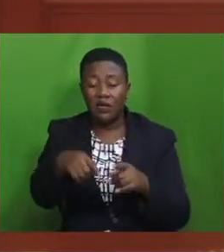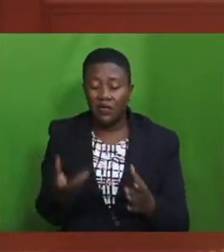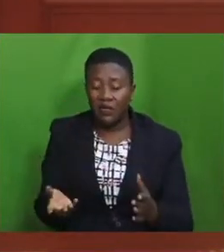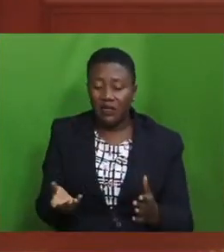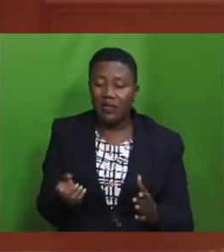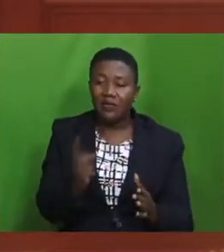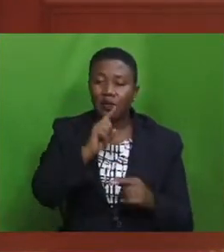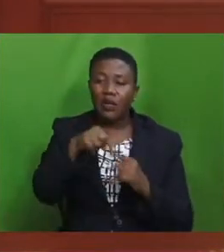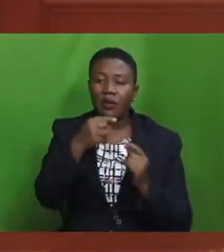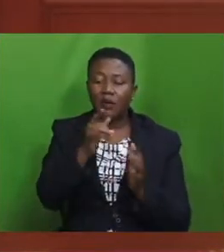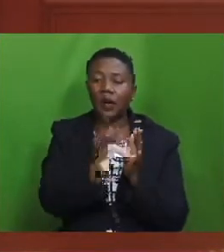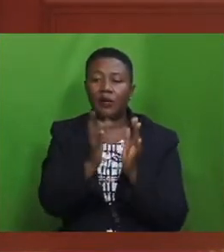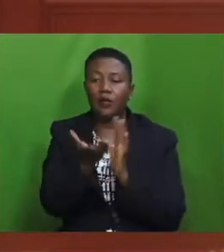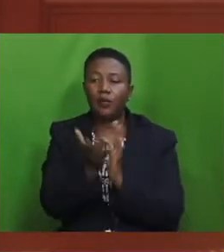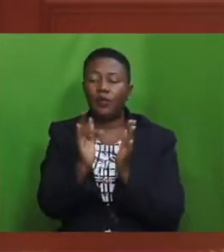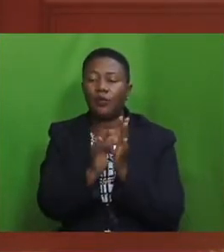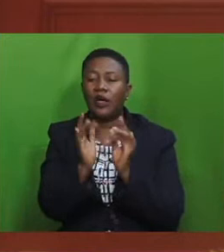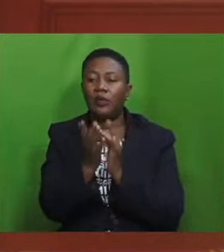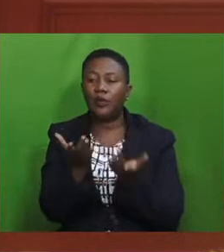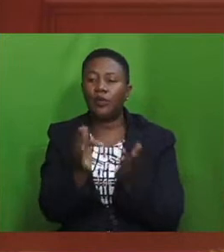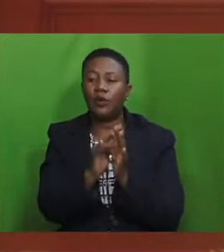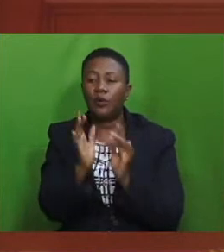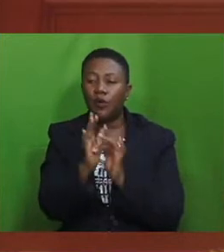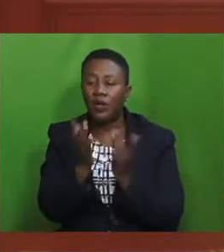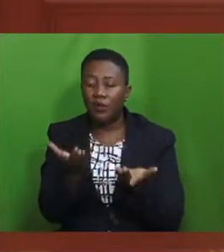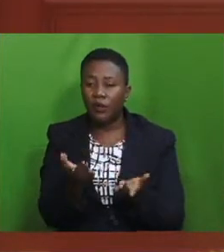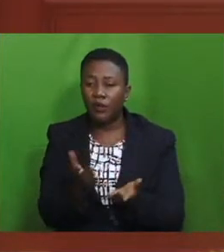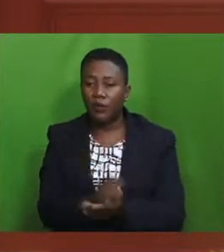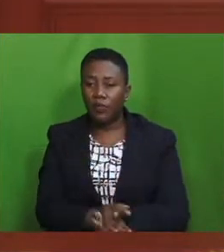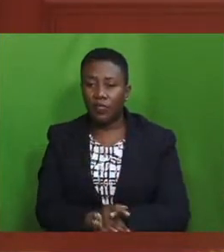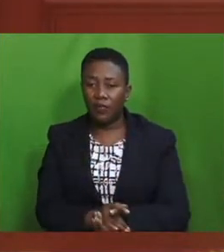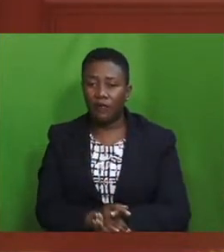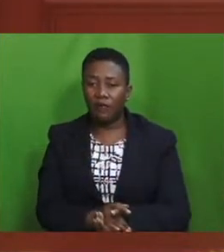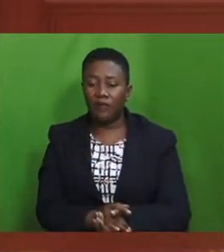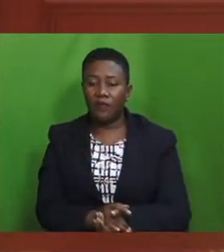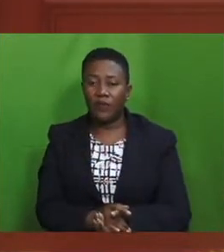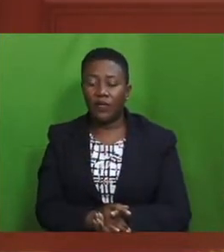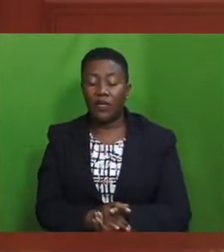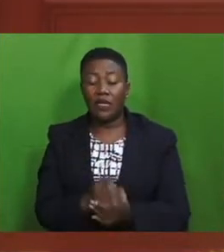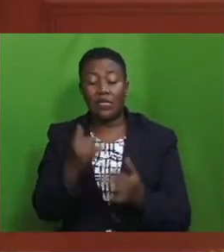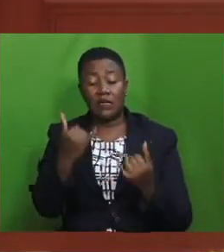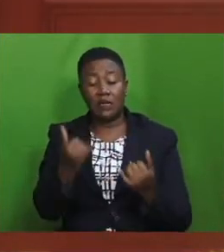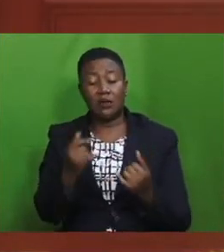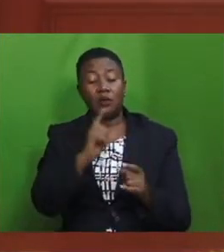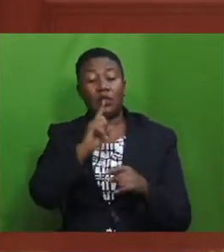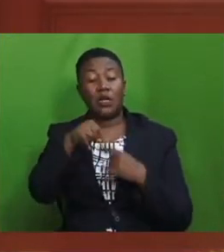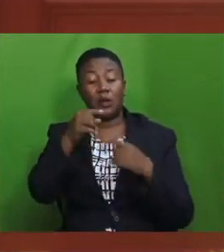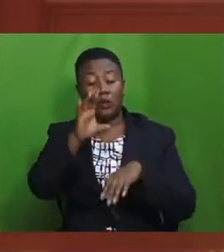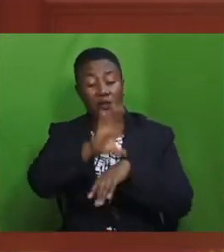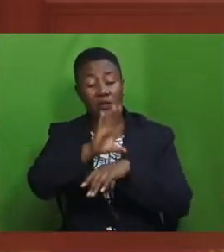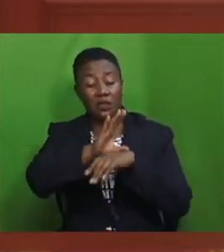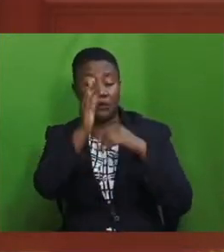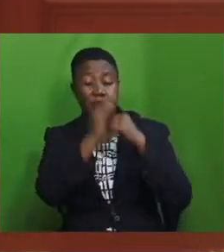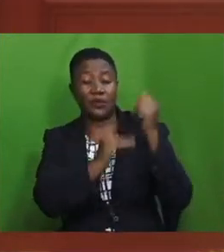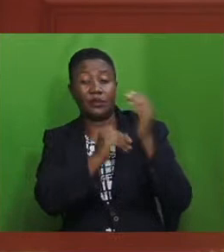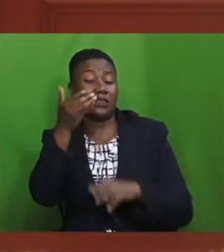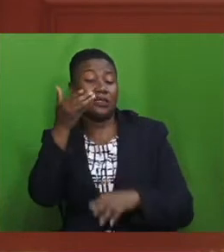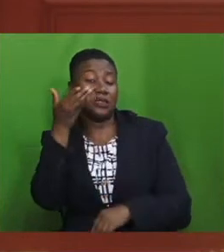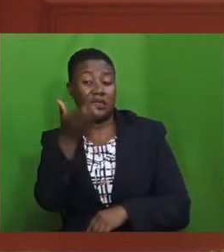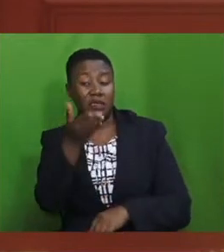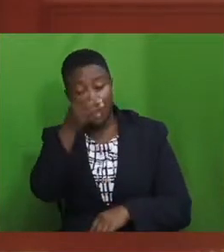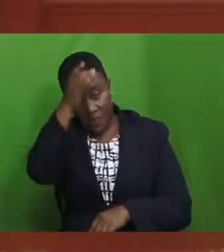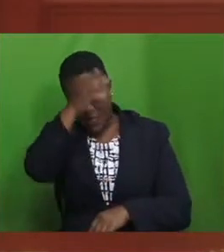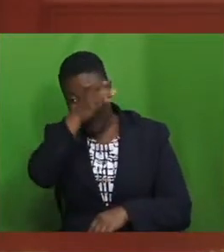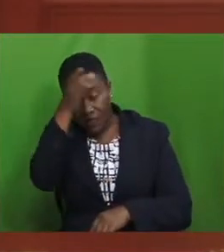Bible. And Mr. Speaker, that leads me to the politics of a cathedral. Yes, we need a cathedral. But